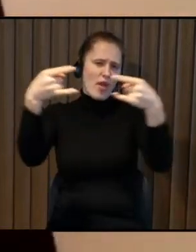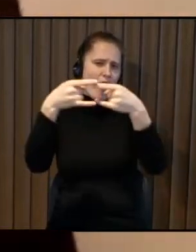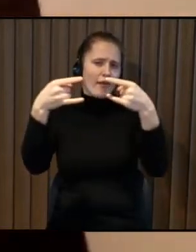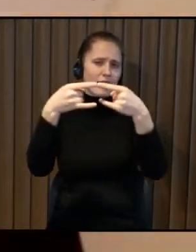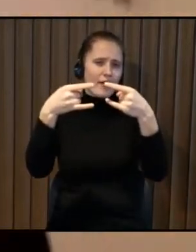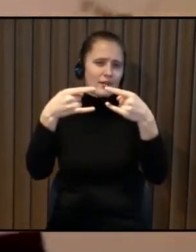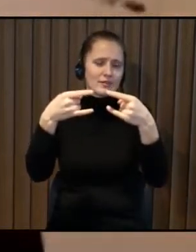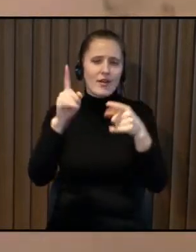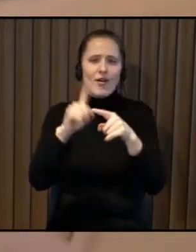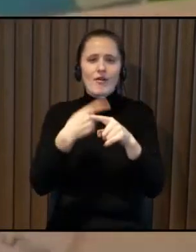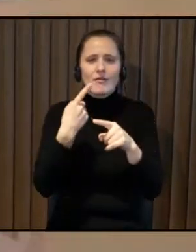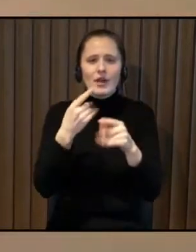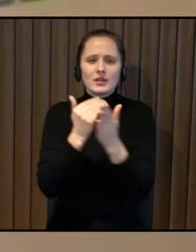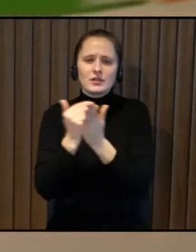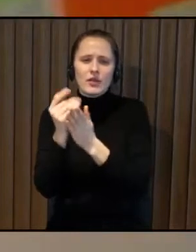of where I am.